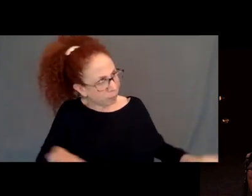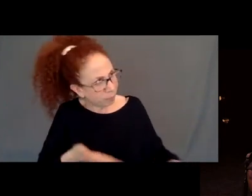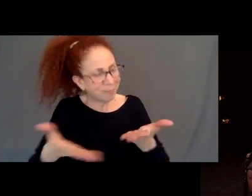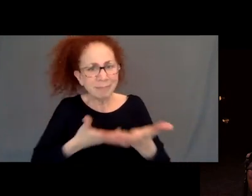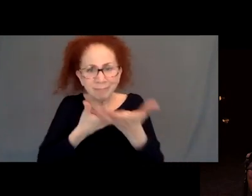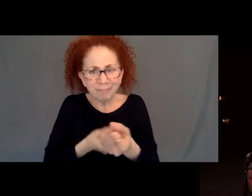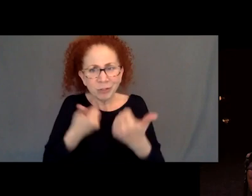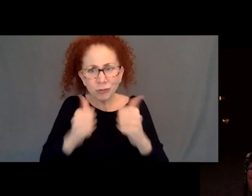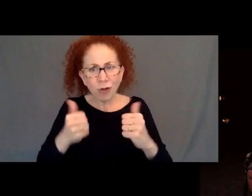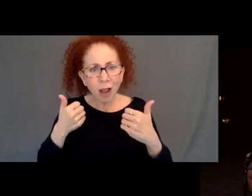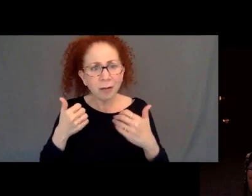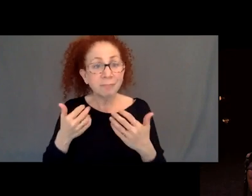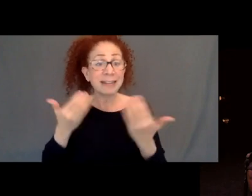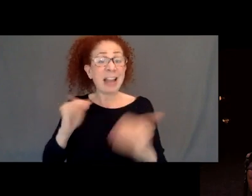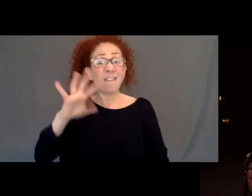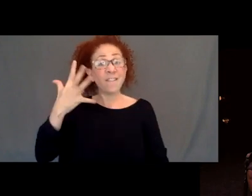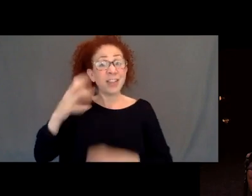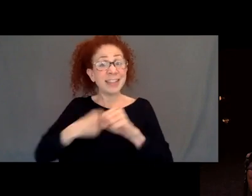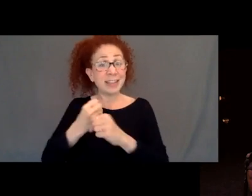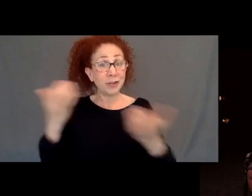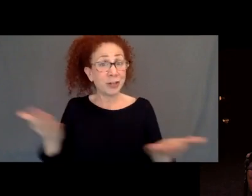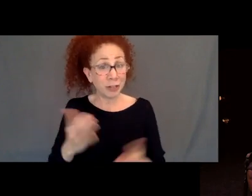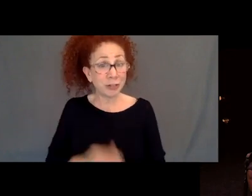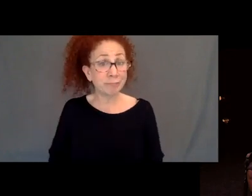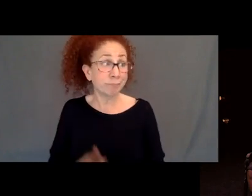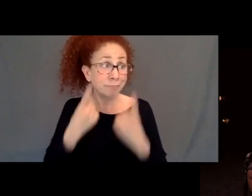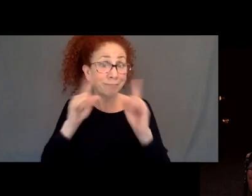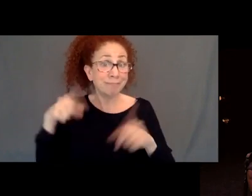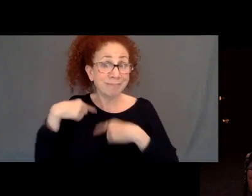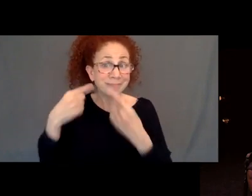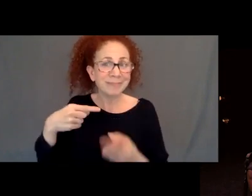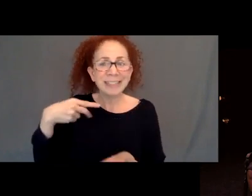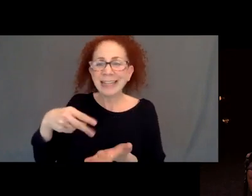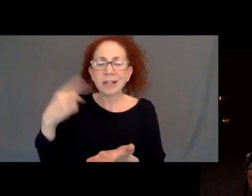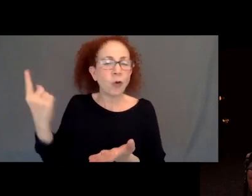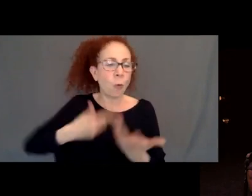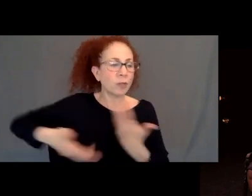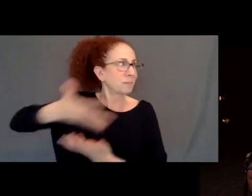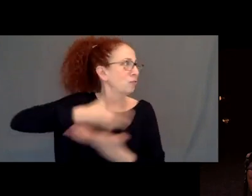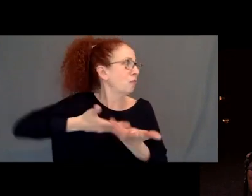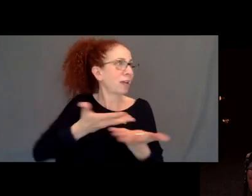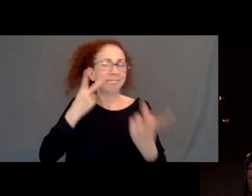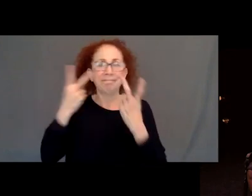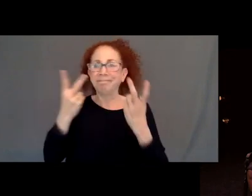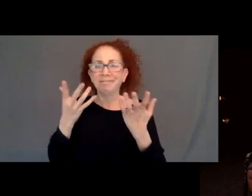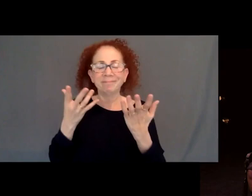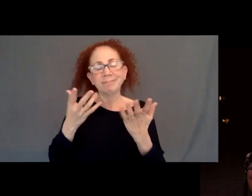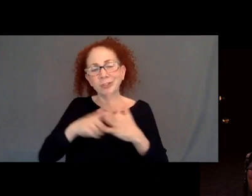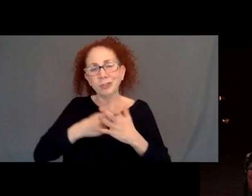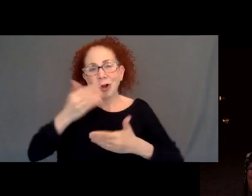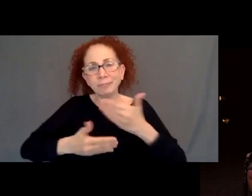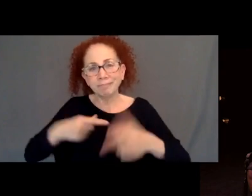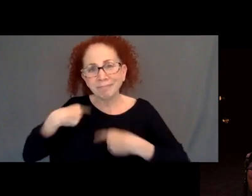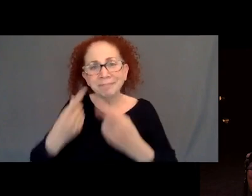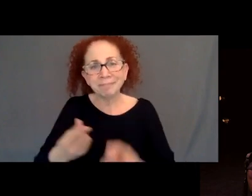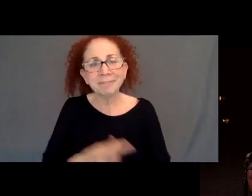faith. And here I am going on my fifth season. So, yeah, dance has just always been around me. So that's, you know, how I got started.